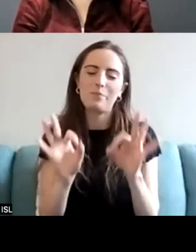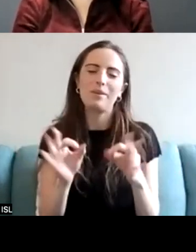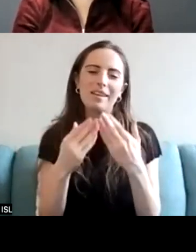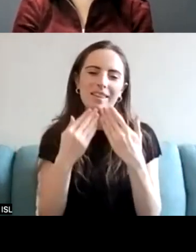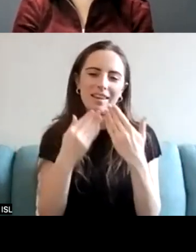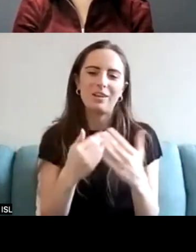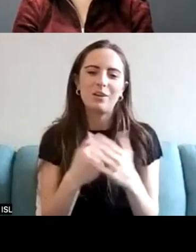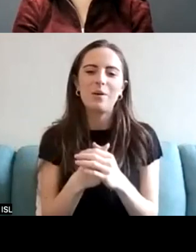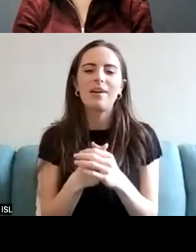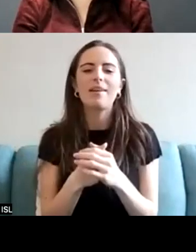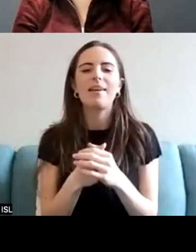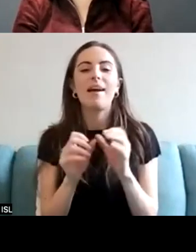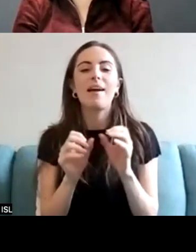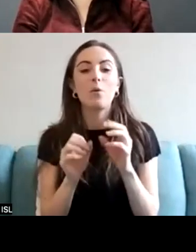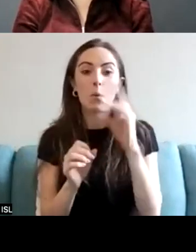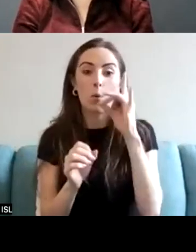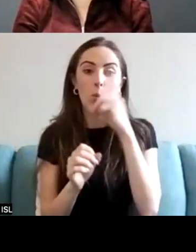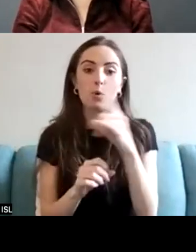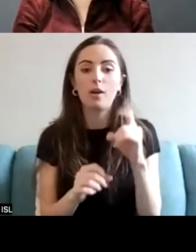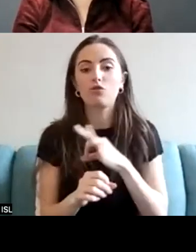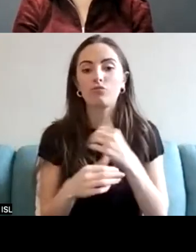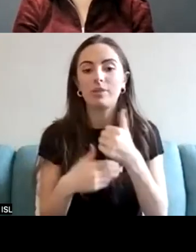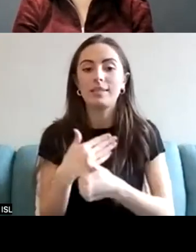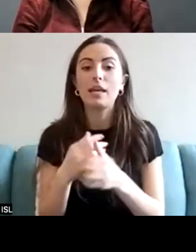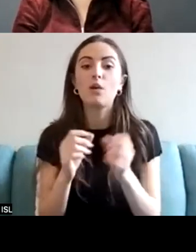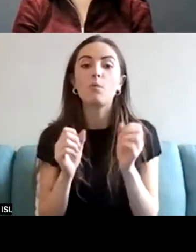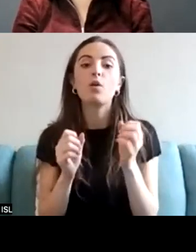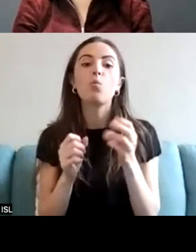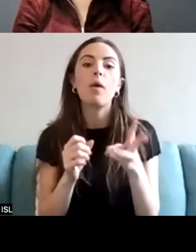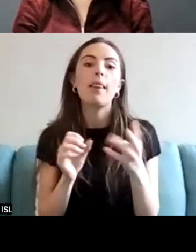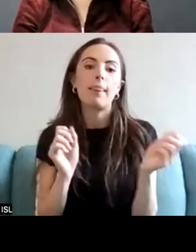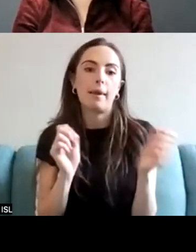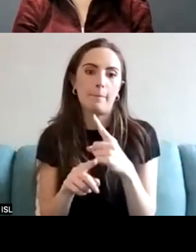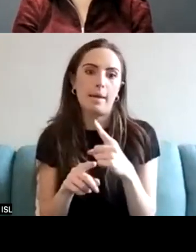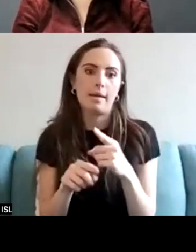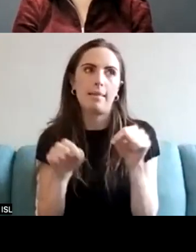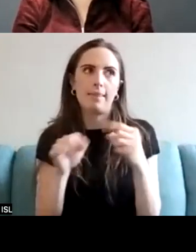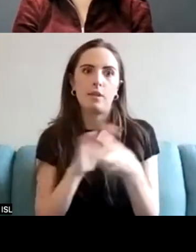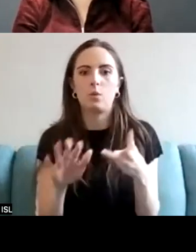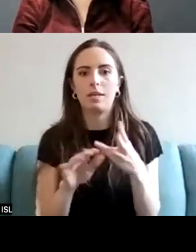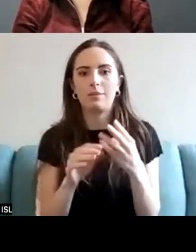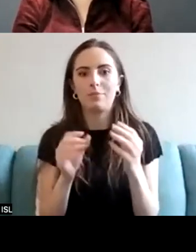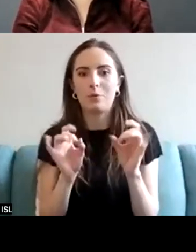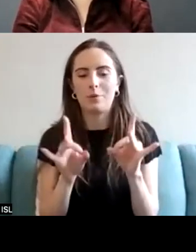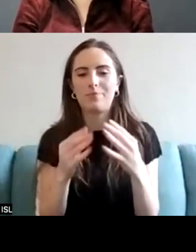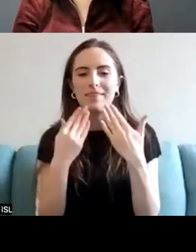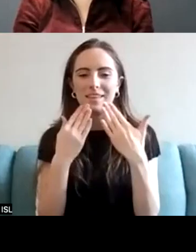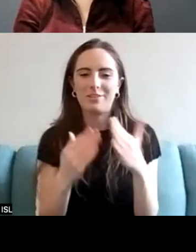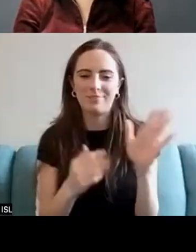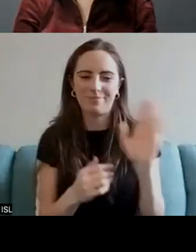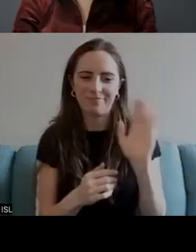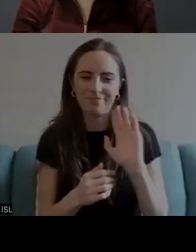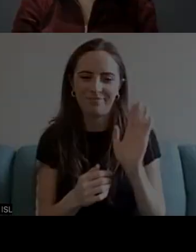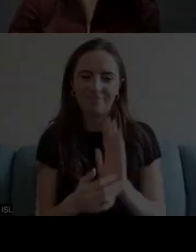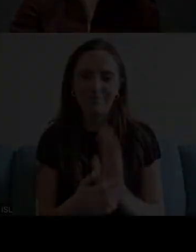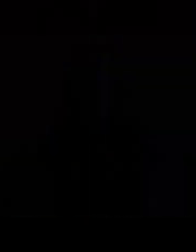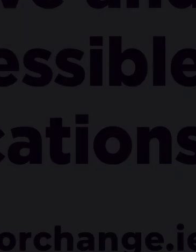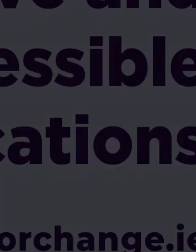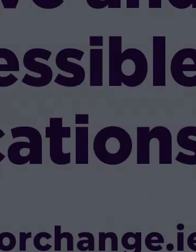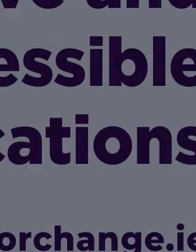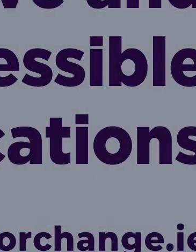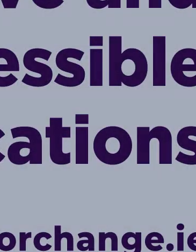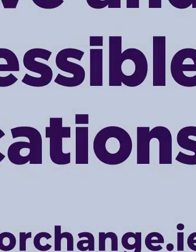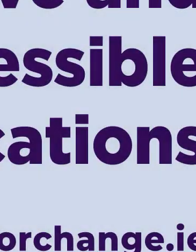and have a good day, and we'll get that email out to you with the toolkit before the end of this week. So thanks a mil, everybody. Thank you.